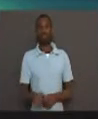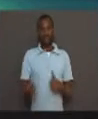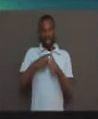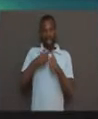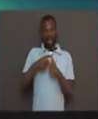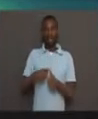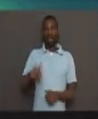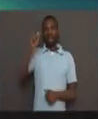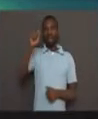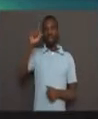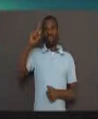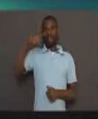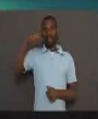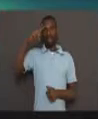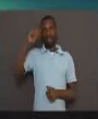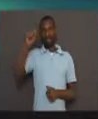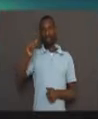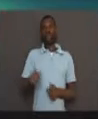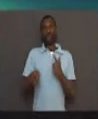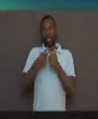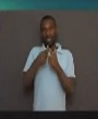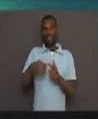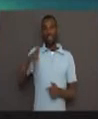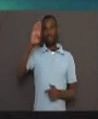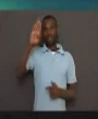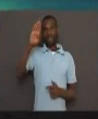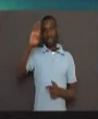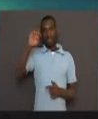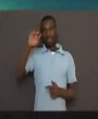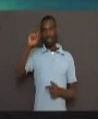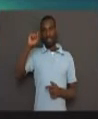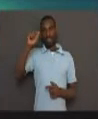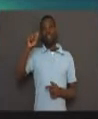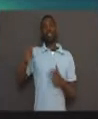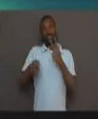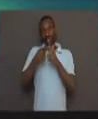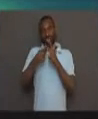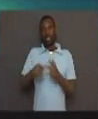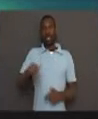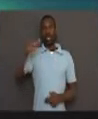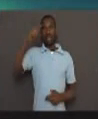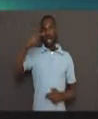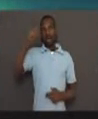alpha, beta, and gamma radiation.